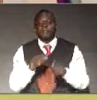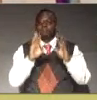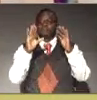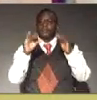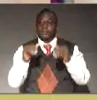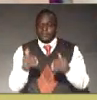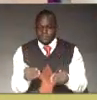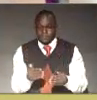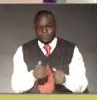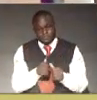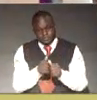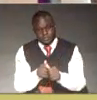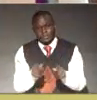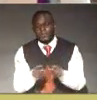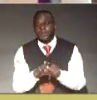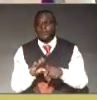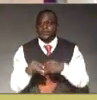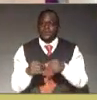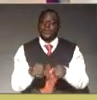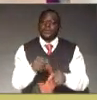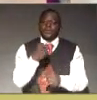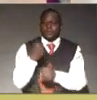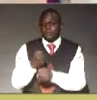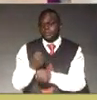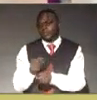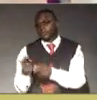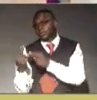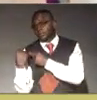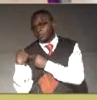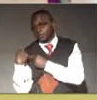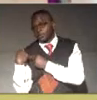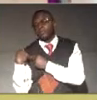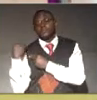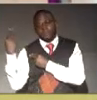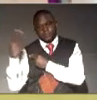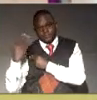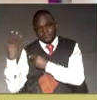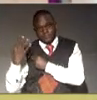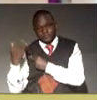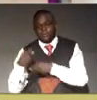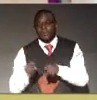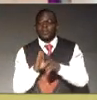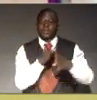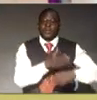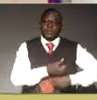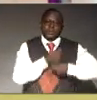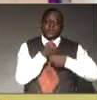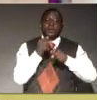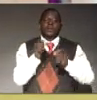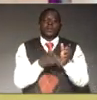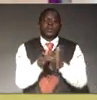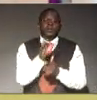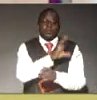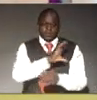ejja liturgia n'okutuukiriza omulimu omutukuvu ogw'obuyigiriza obwesigwa Kristu